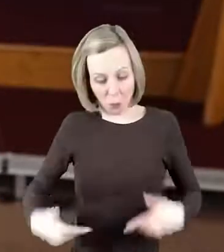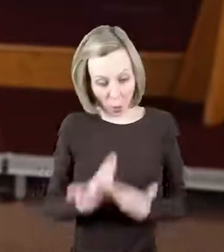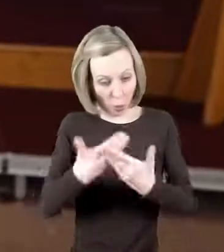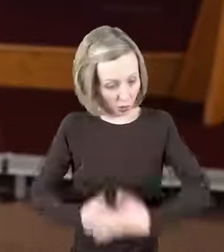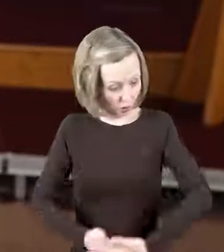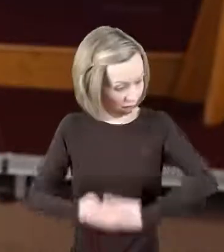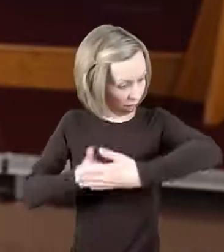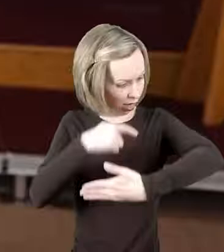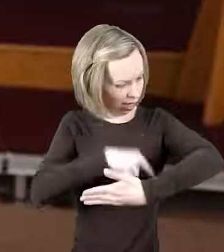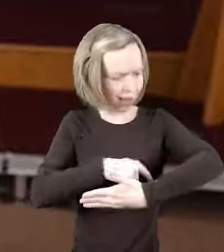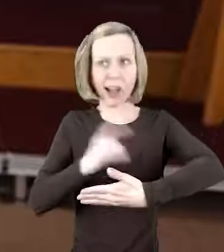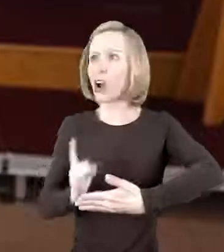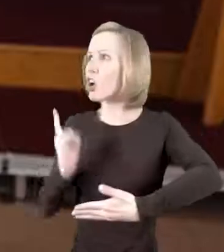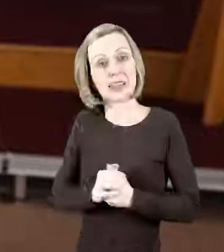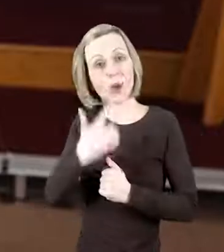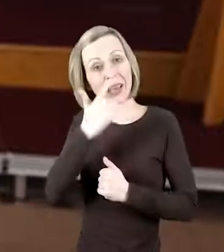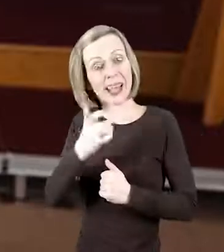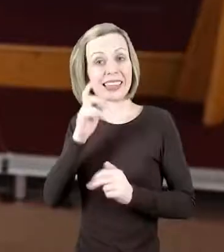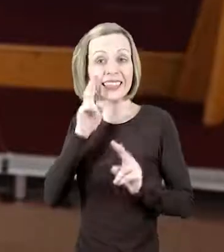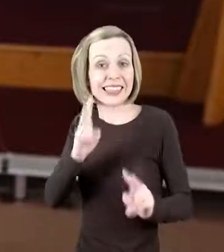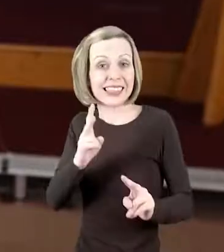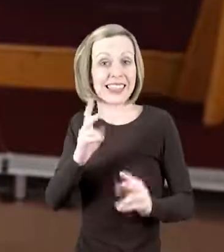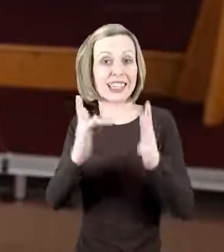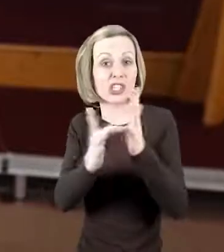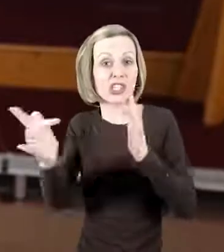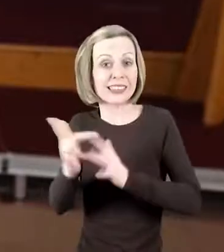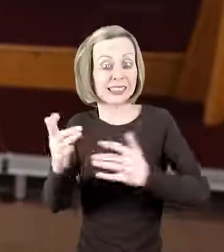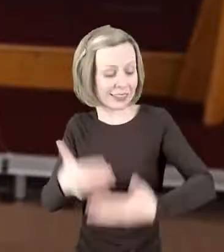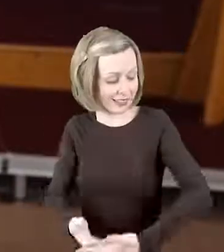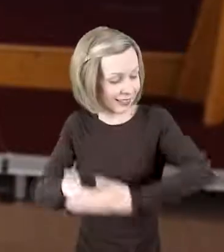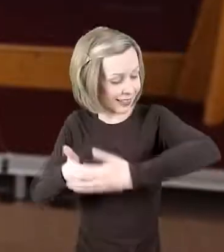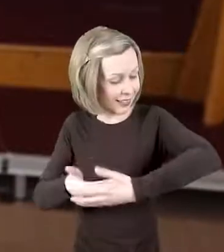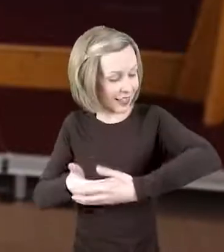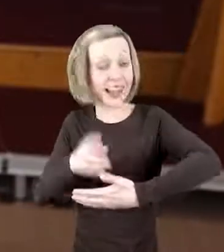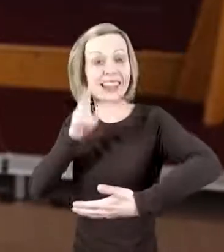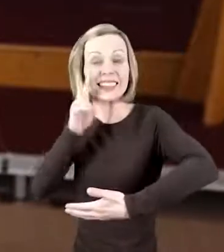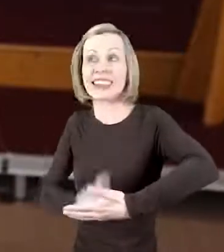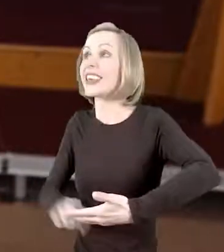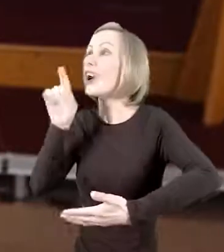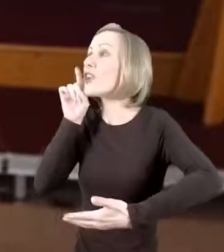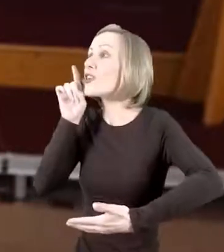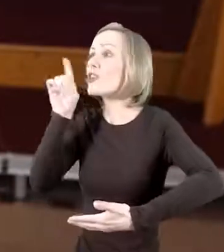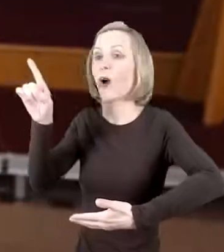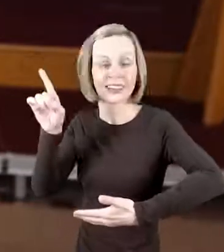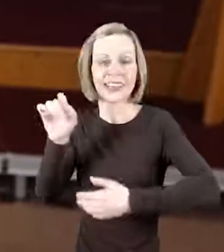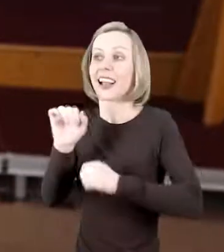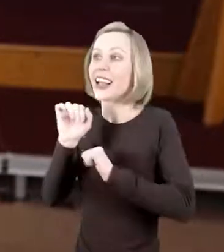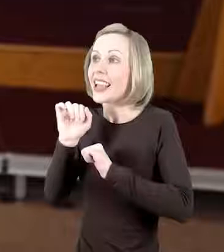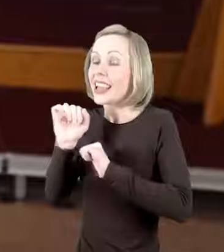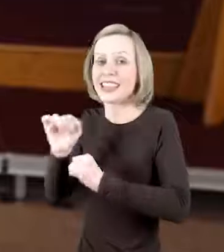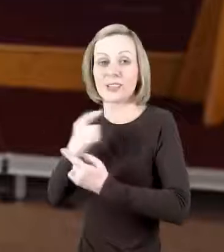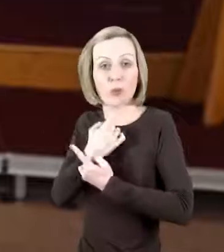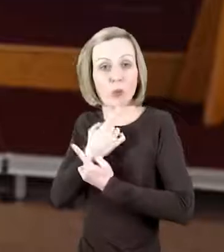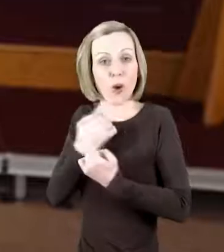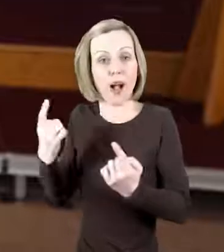space, being born as a human being, knowing that we can look upon the face of Jesus and see God, that